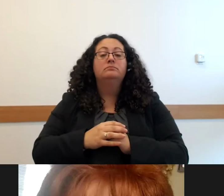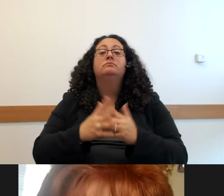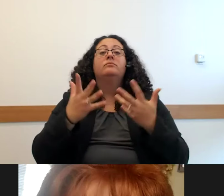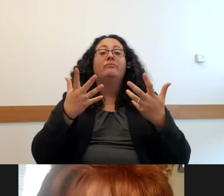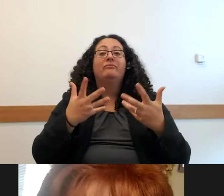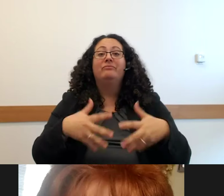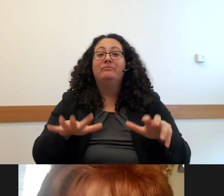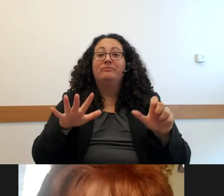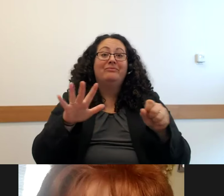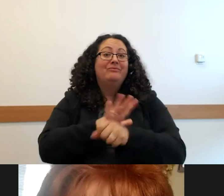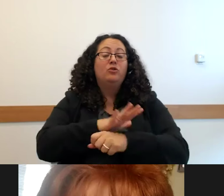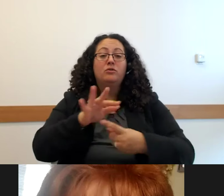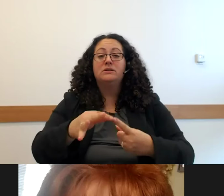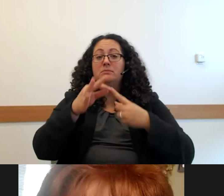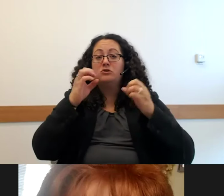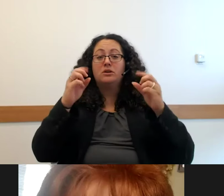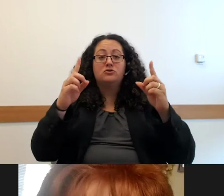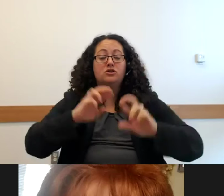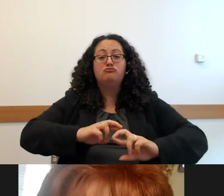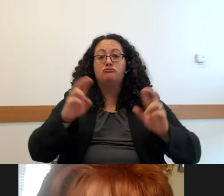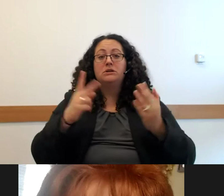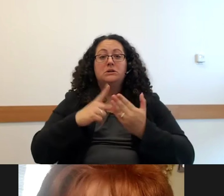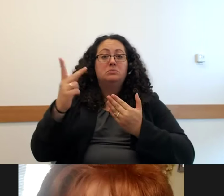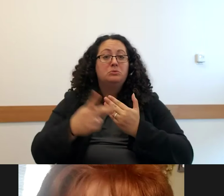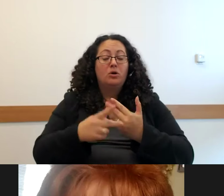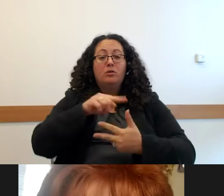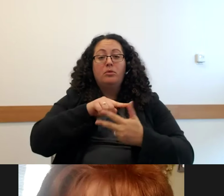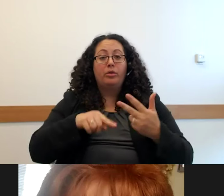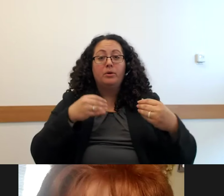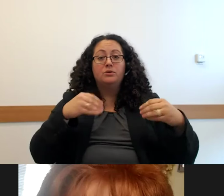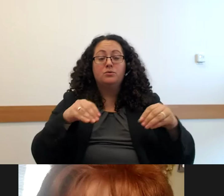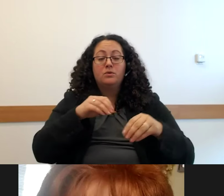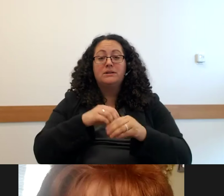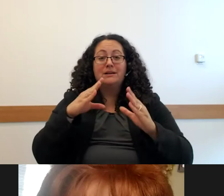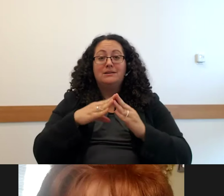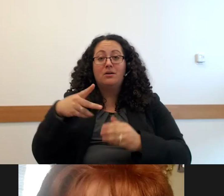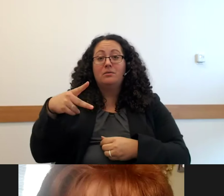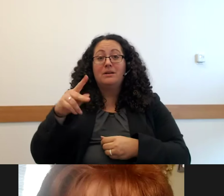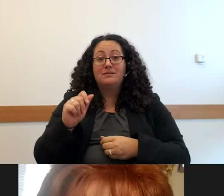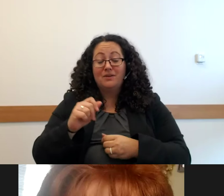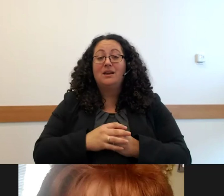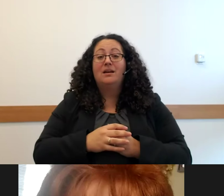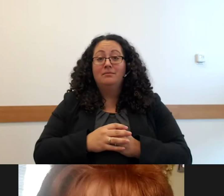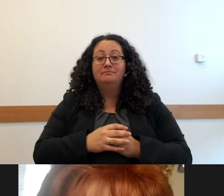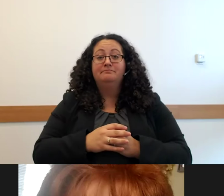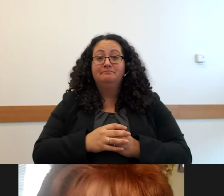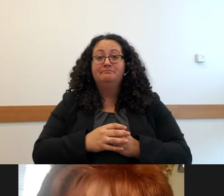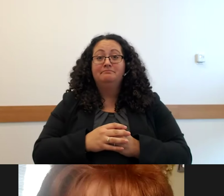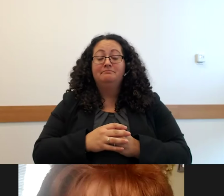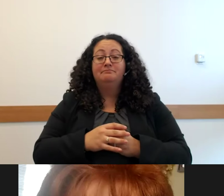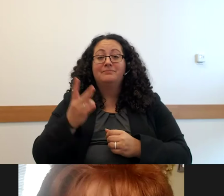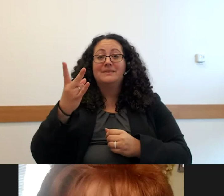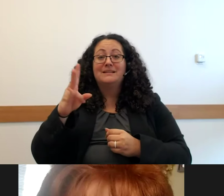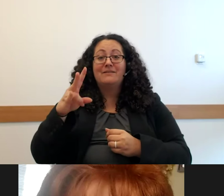entire special education class enrolled in a Ready program across three stores in a town in Pennsylvania. There were